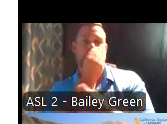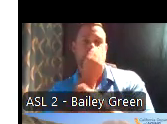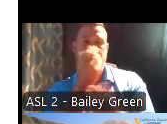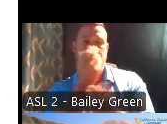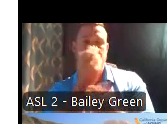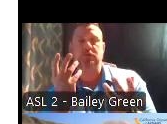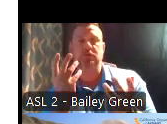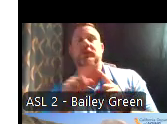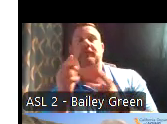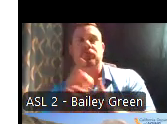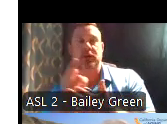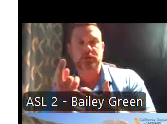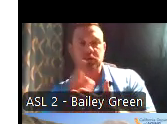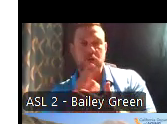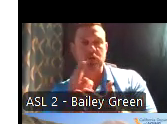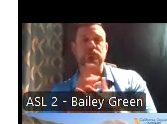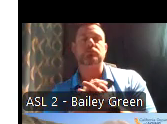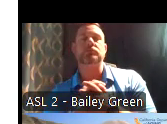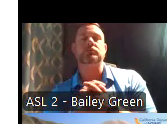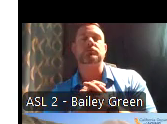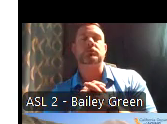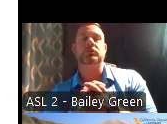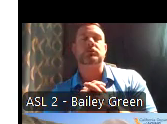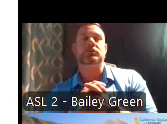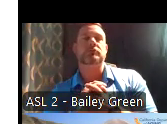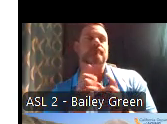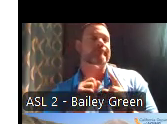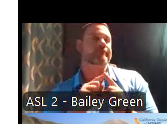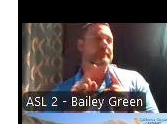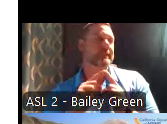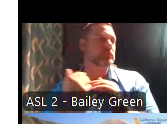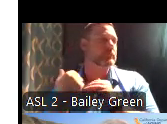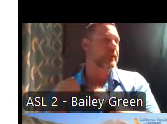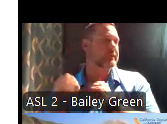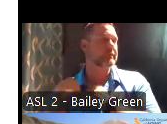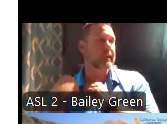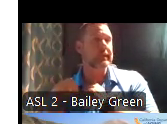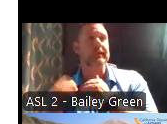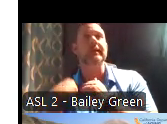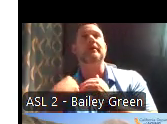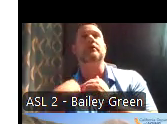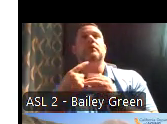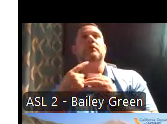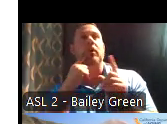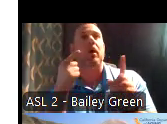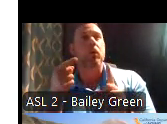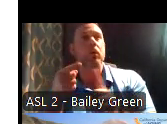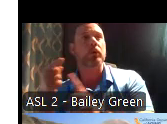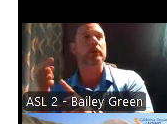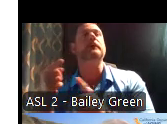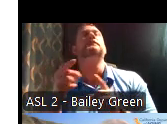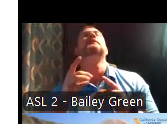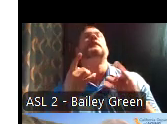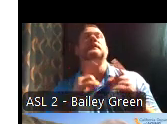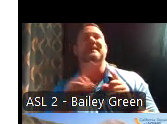different resources, subsequent priorities. So while the Master Plan for Aging is still grounded in our